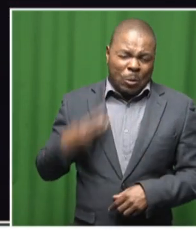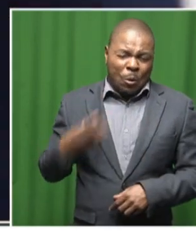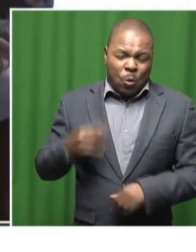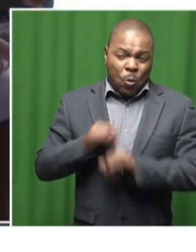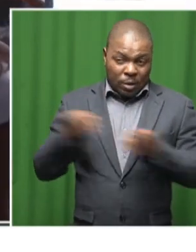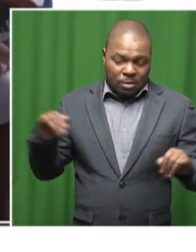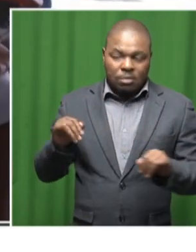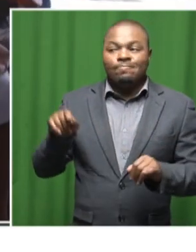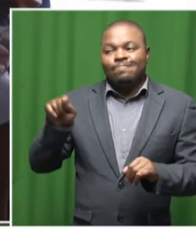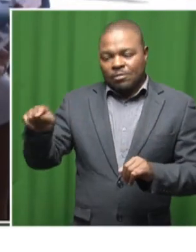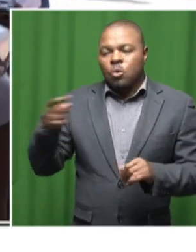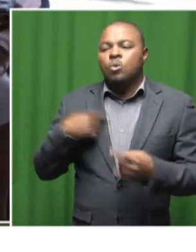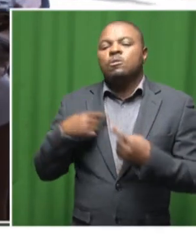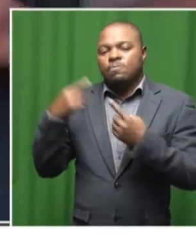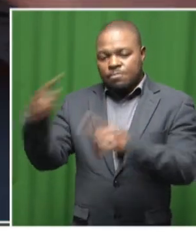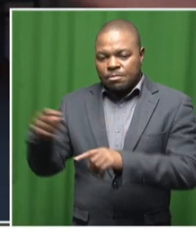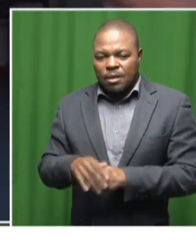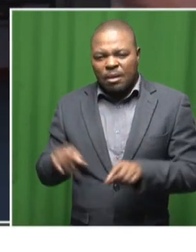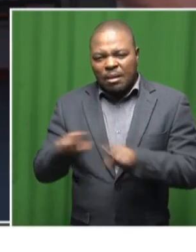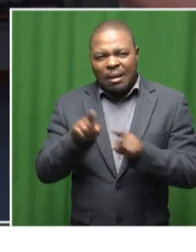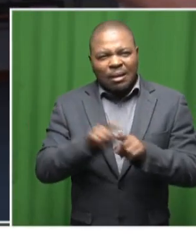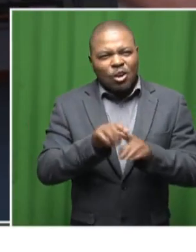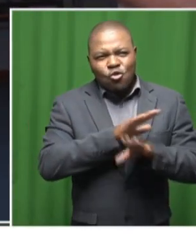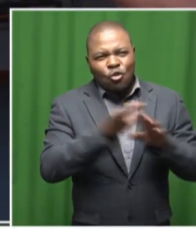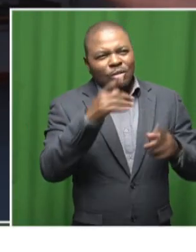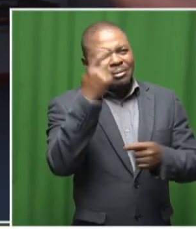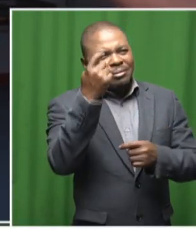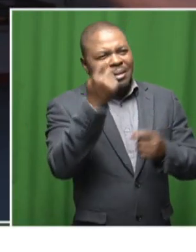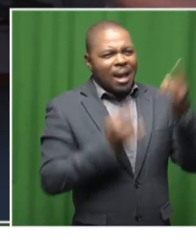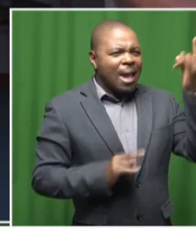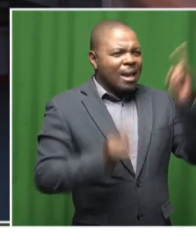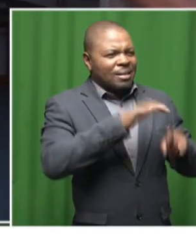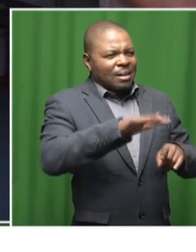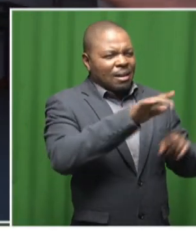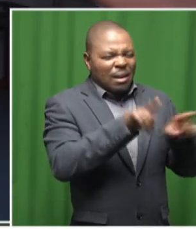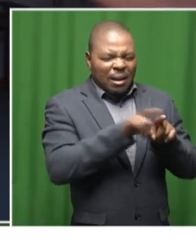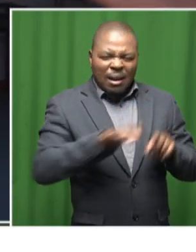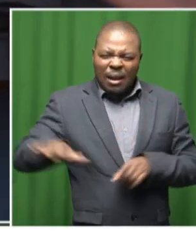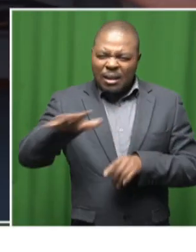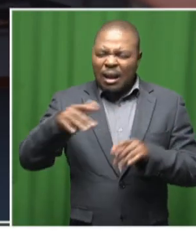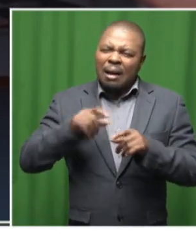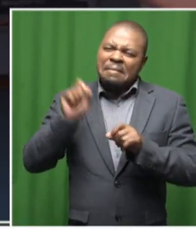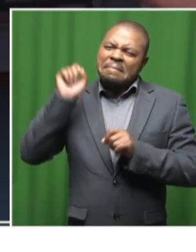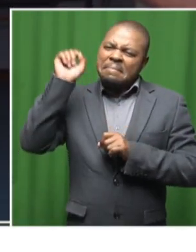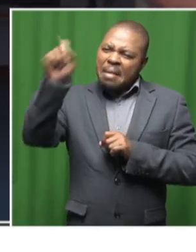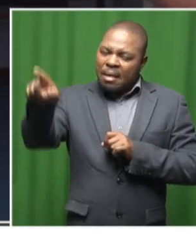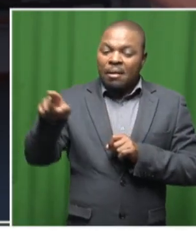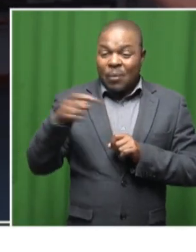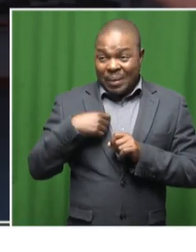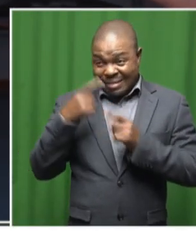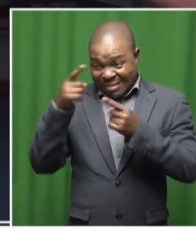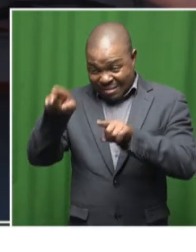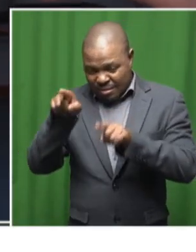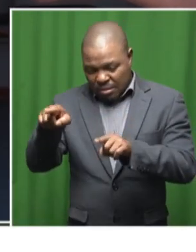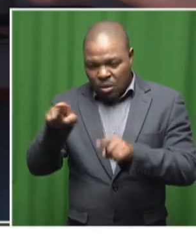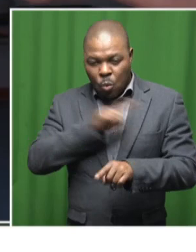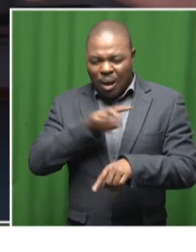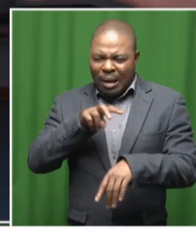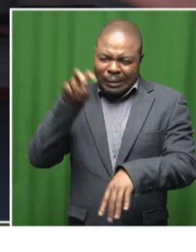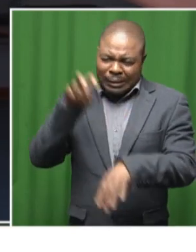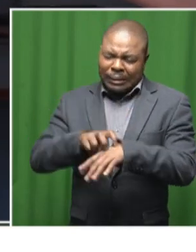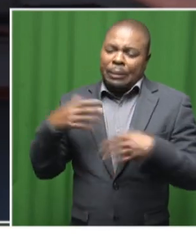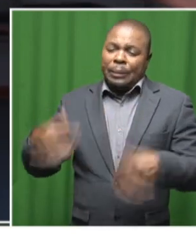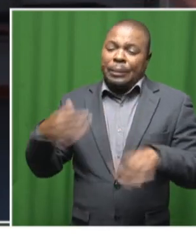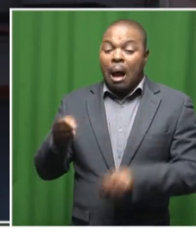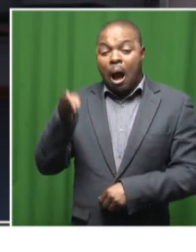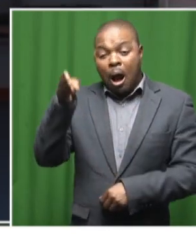it's not the sexy areas in your urban areas, it's easy access. These areas are far, they are remote, but that is where the need is most